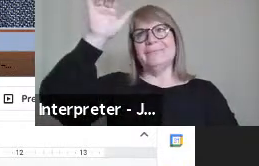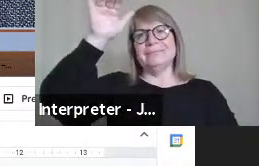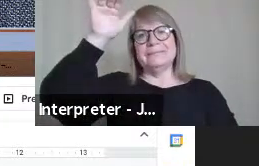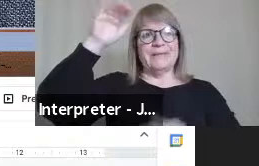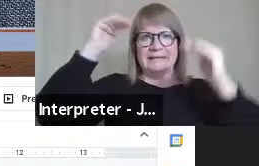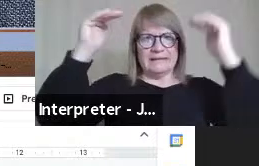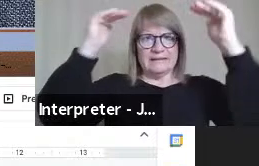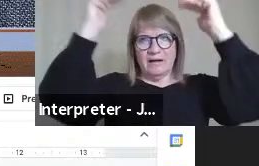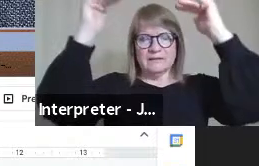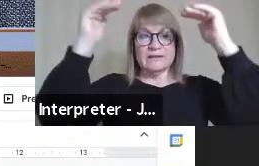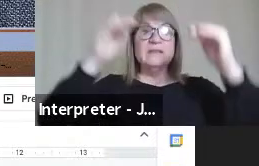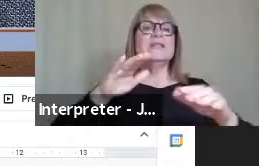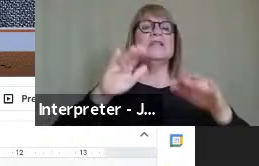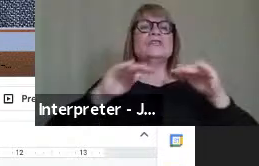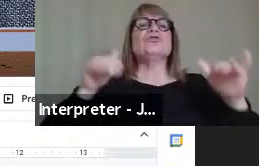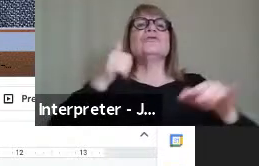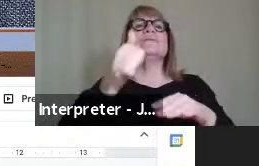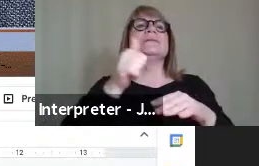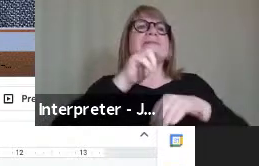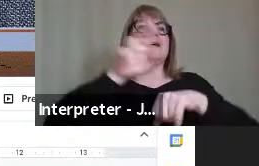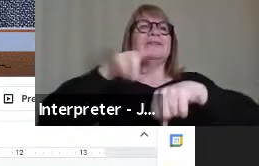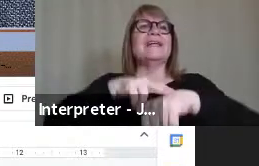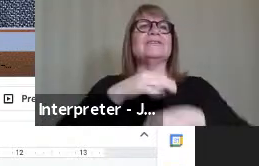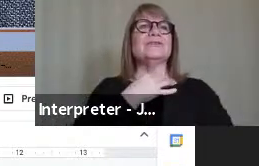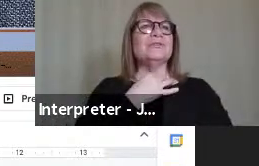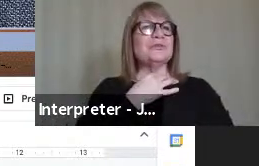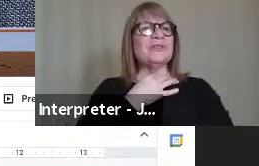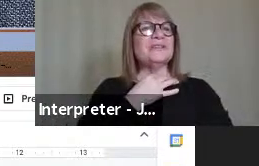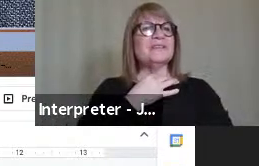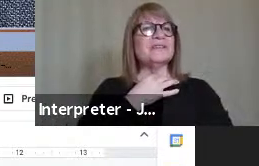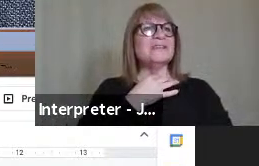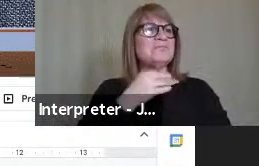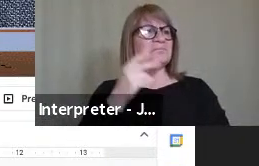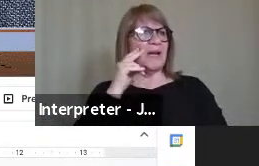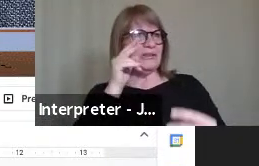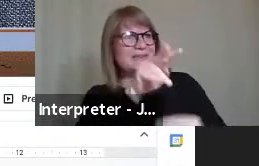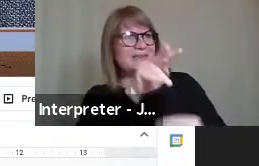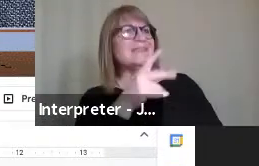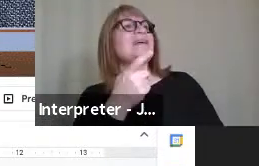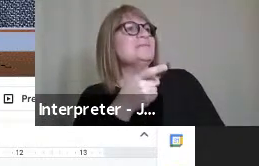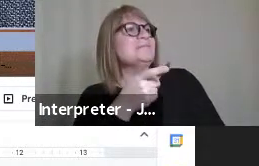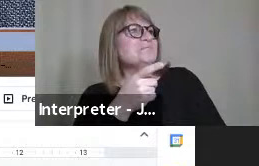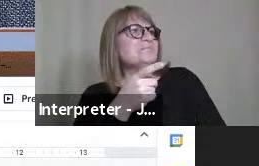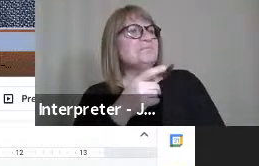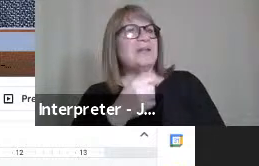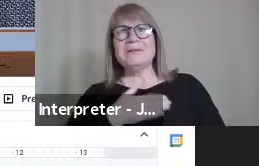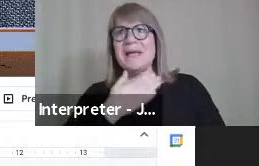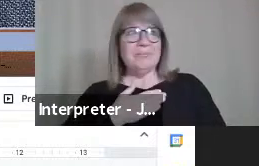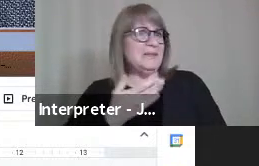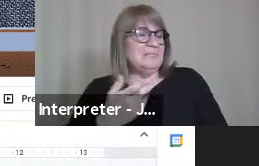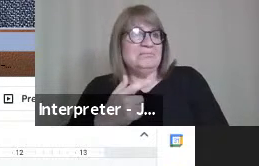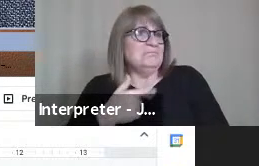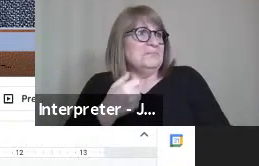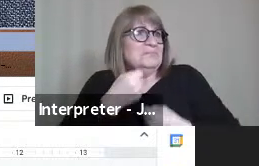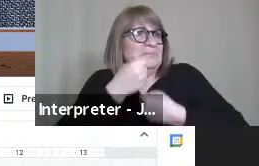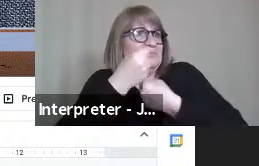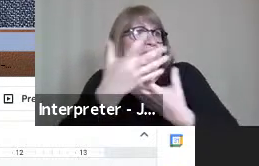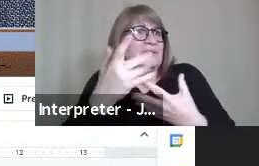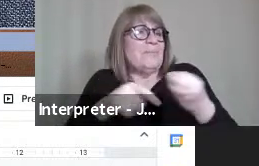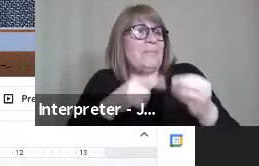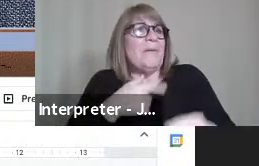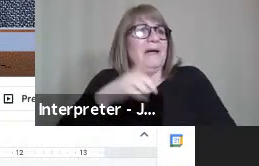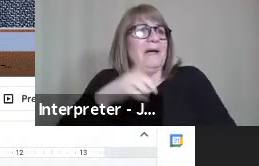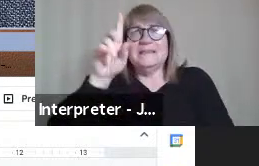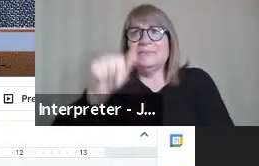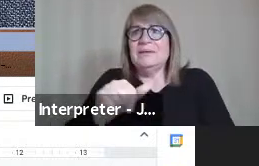curious and i saw that in their eyes and it made me happy because i'm like hey i'm happy to talk about my disability i'm happy to talk about my power scooter i'm